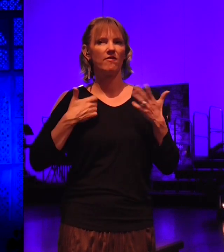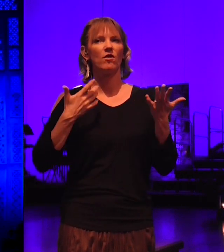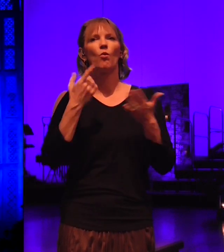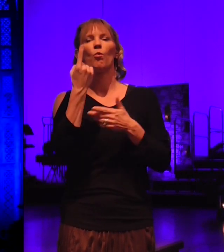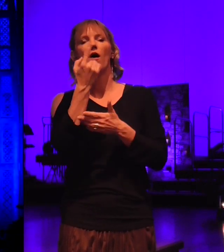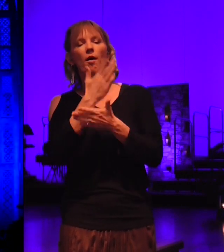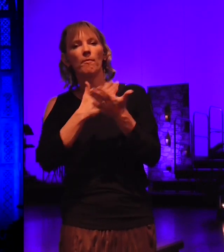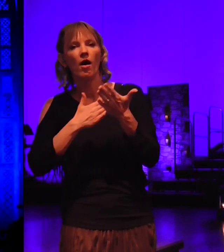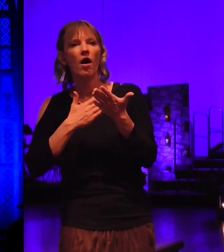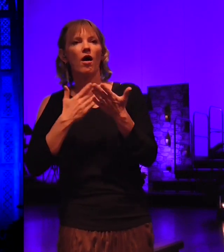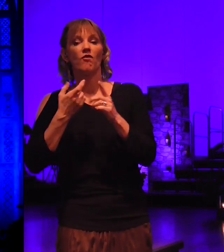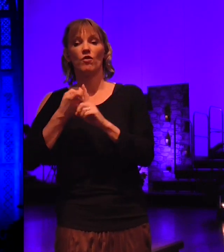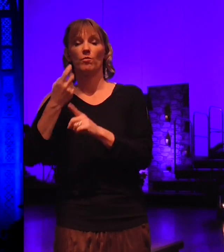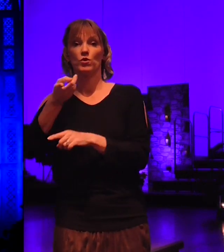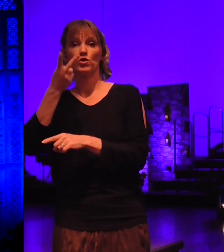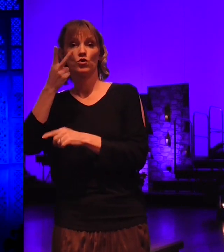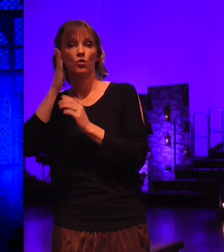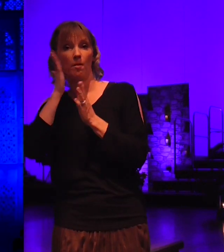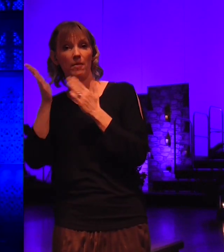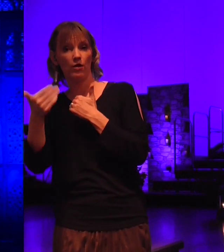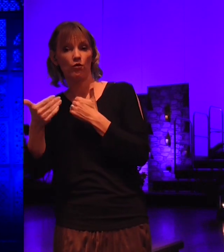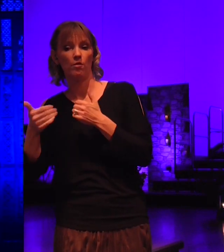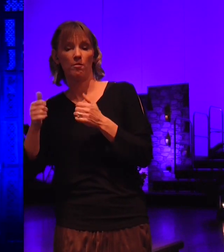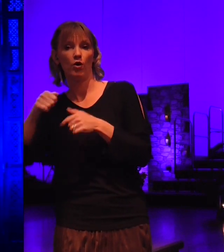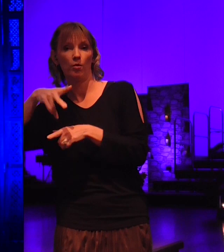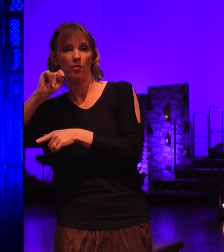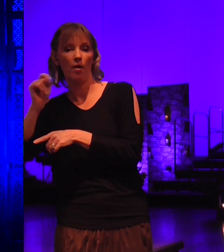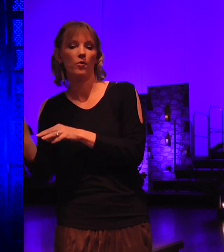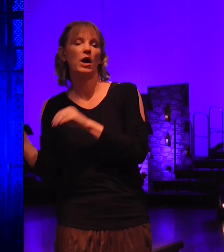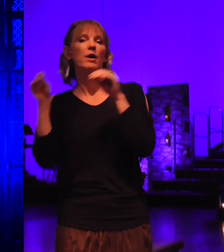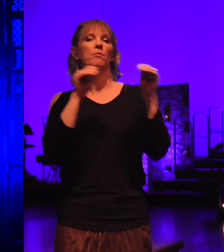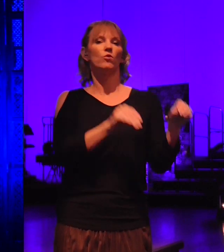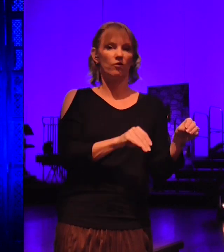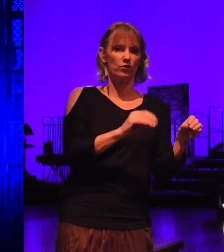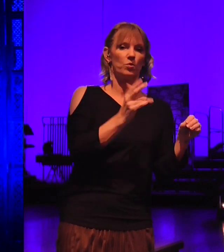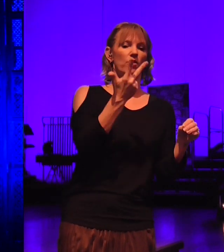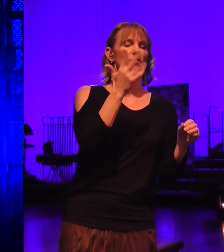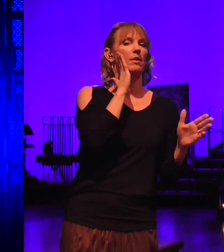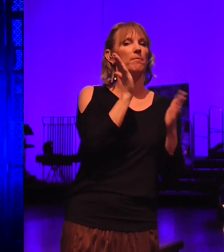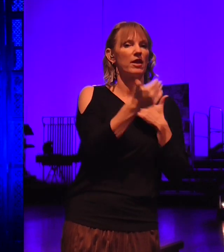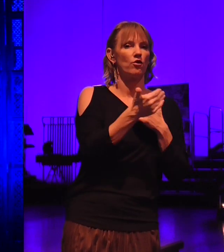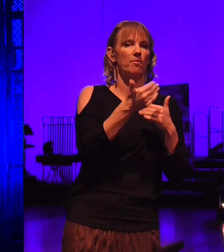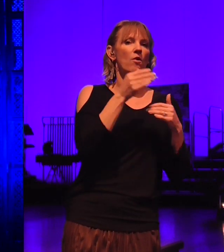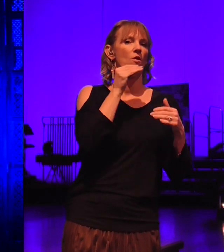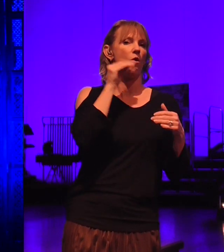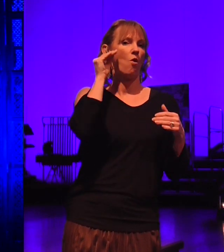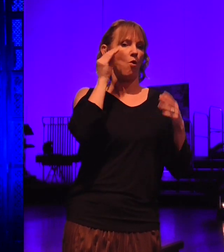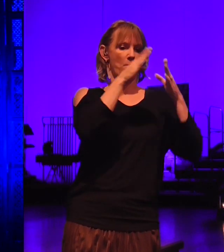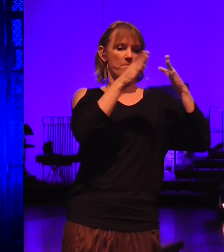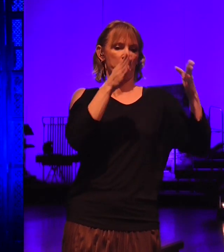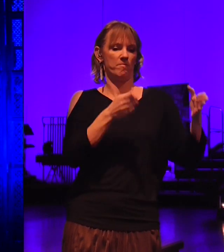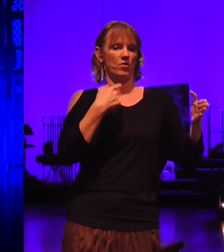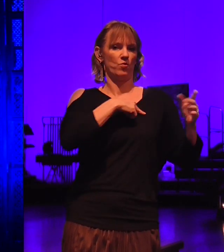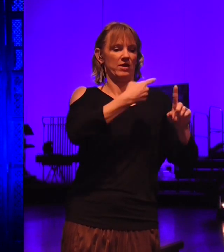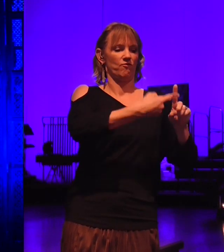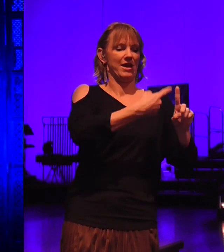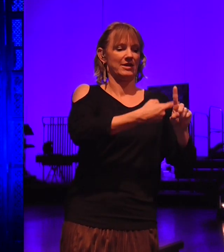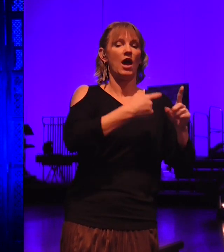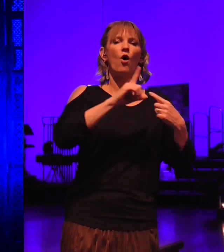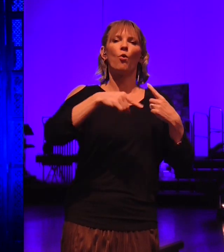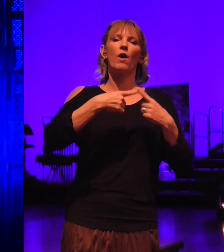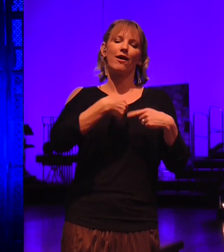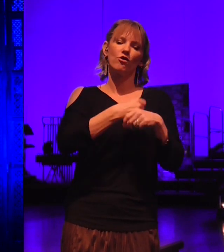from a two-bedroom apartment to a three-bedroom rented home. There's something when we create that space in our